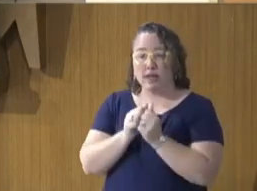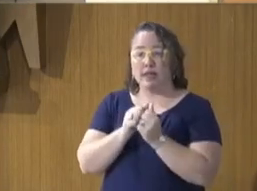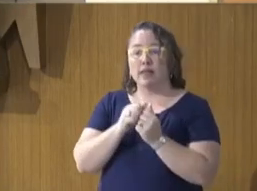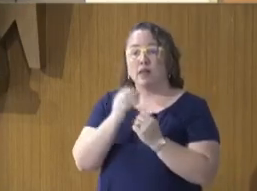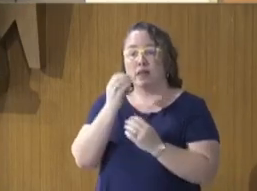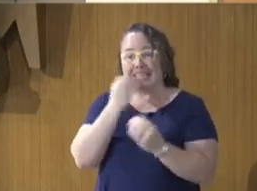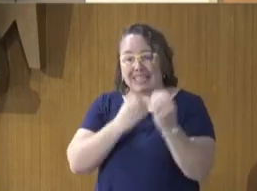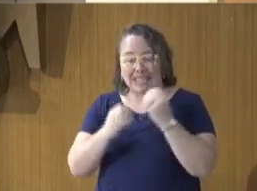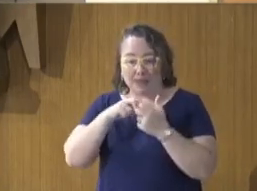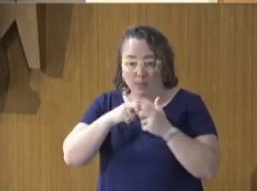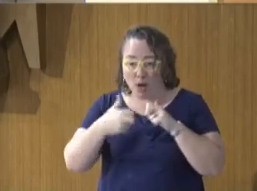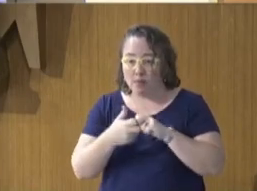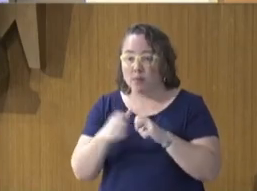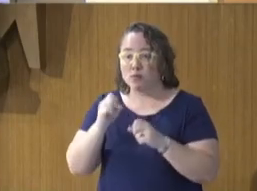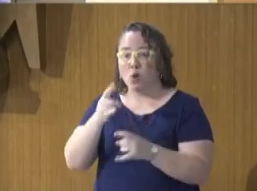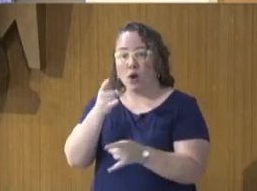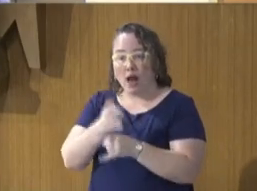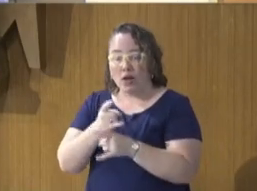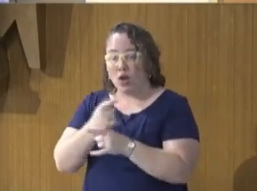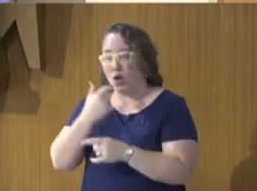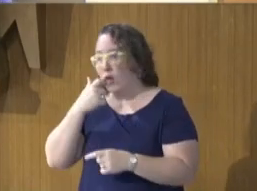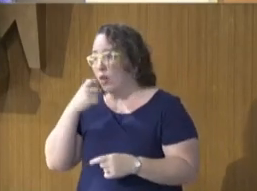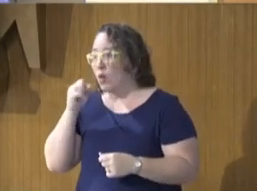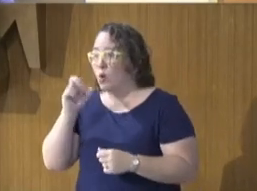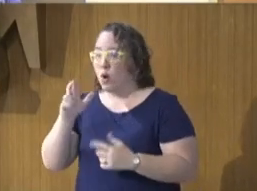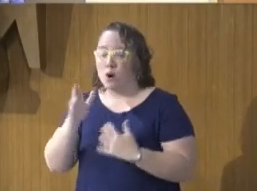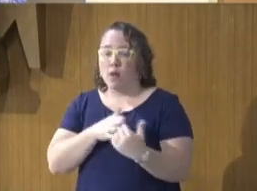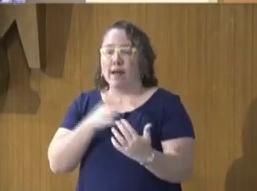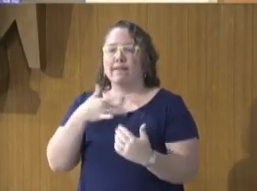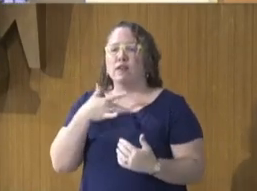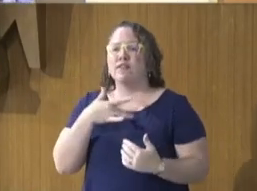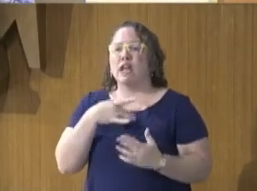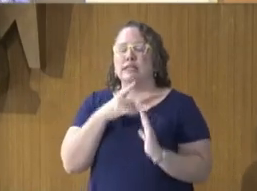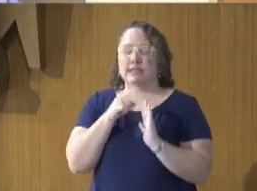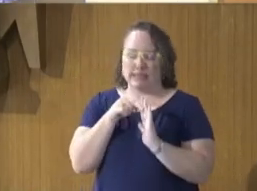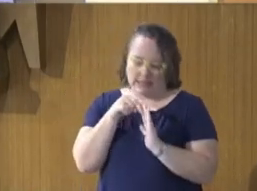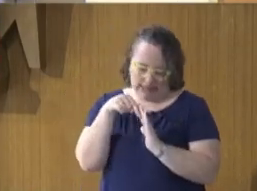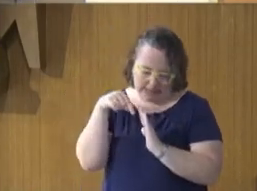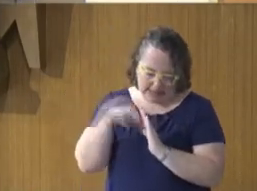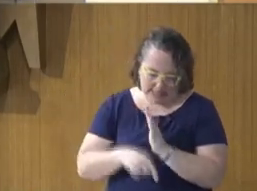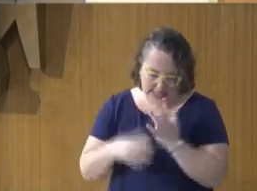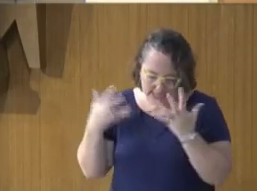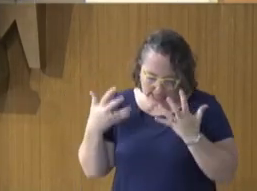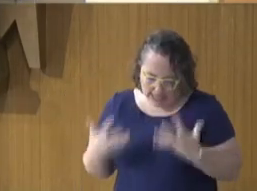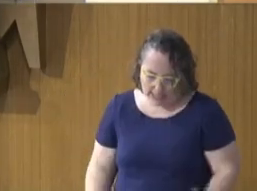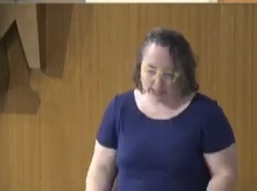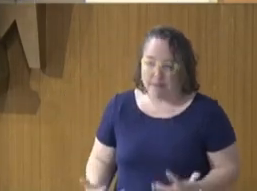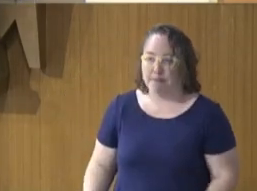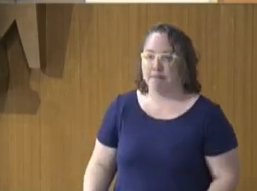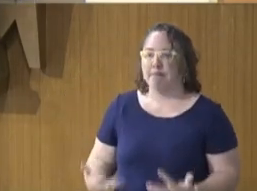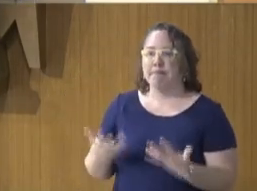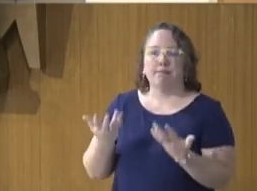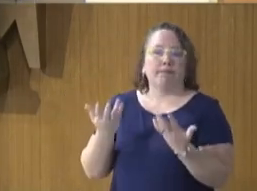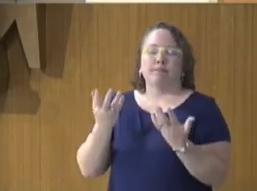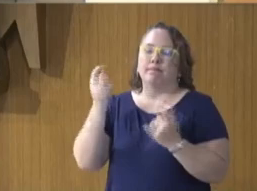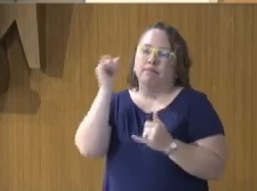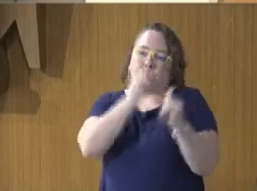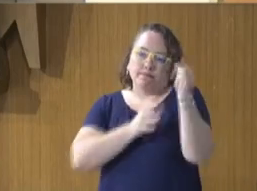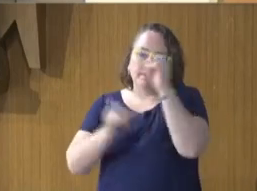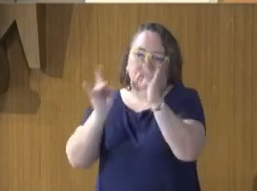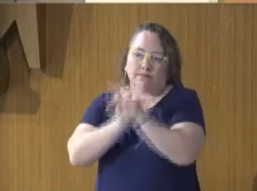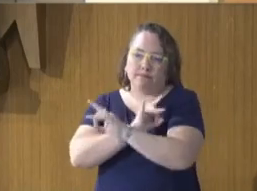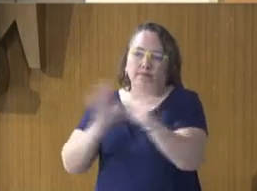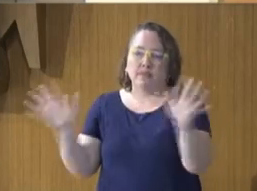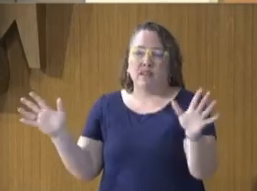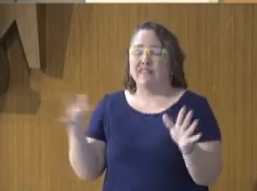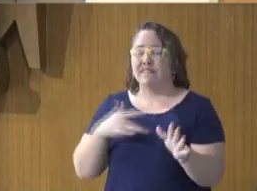eating or alcohol dependency may feel like you are in a deep, heavy trench right now, and it's exhausting trying to